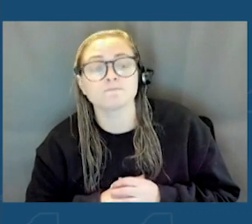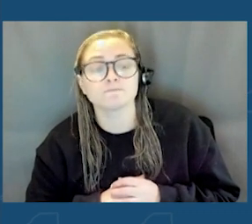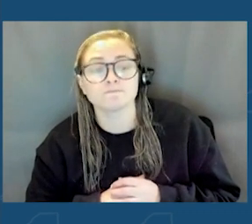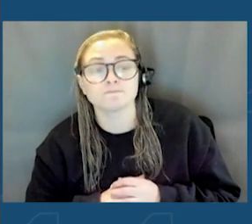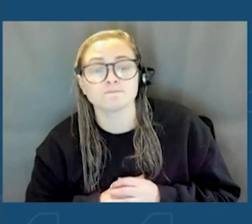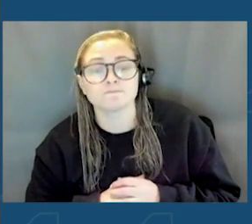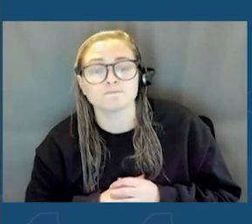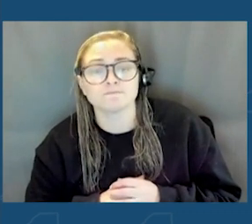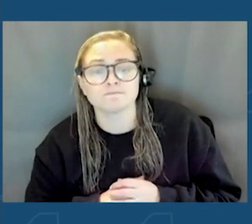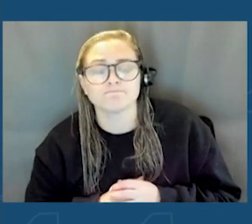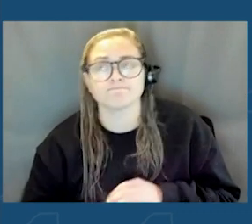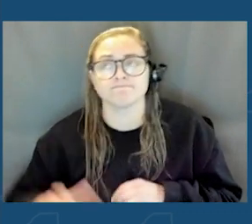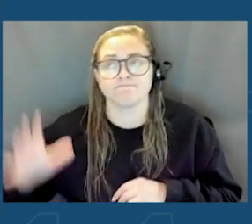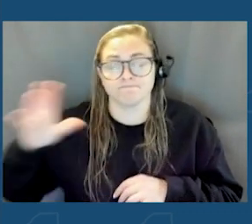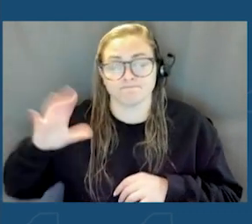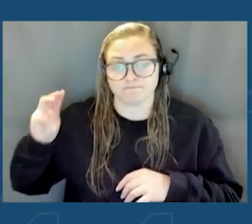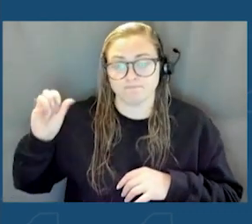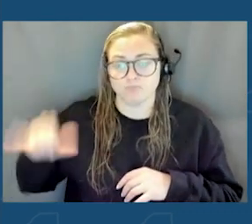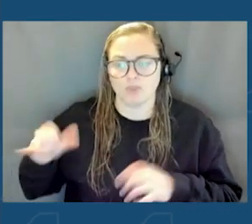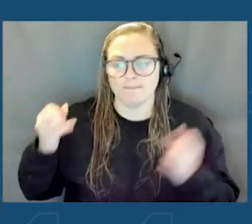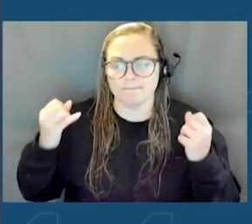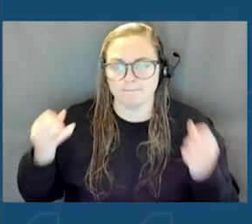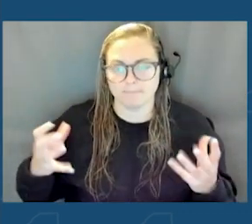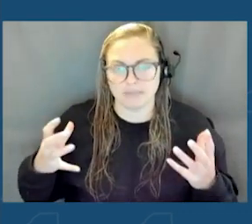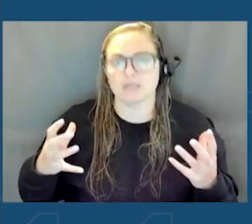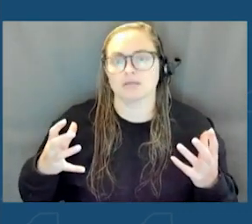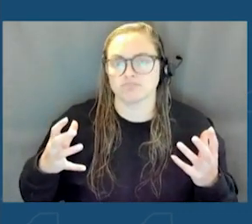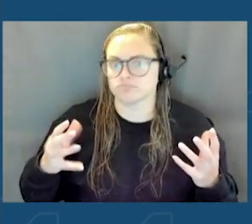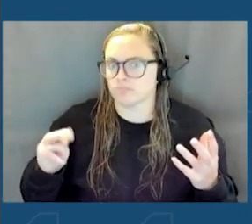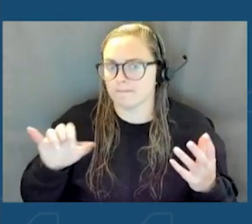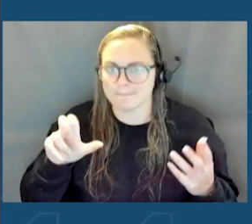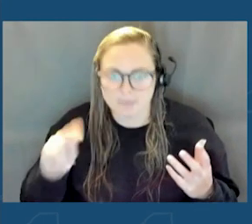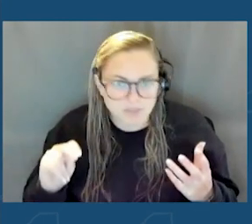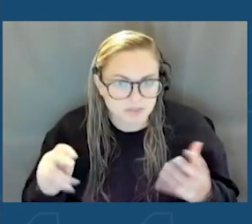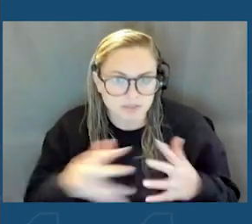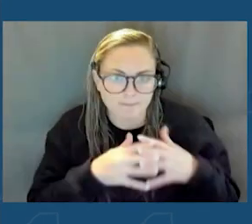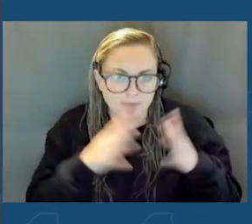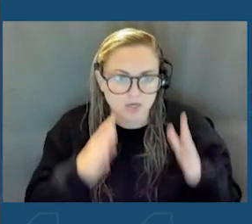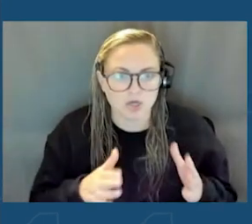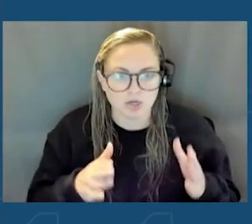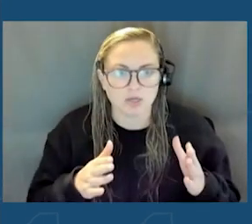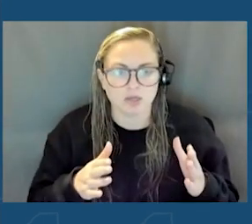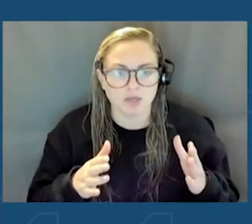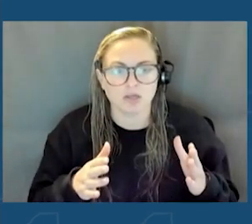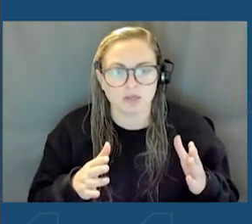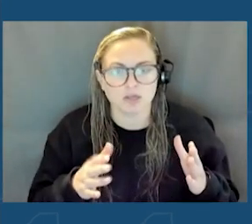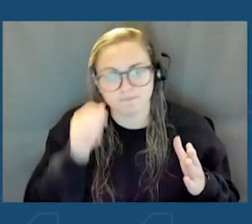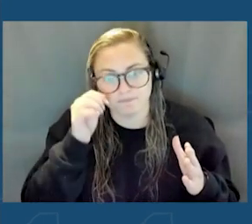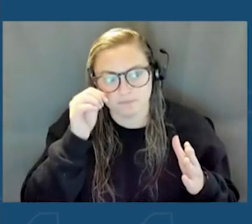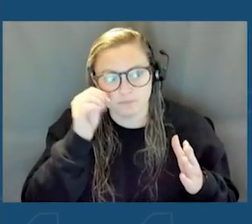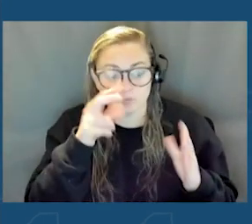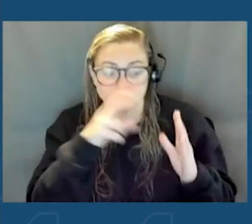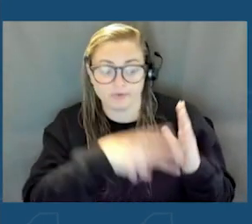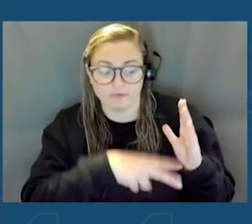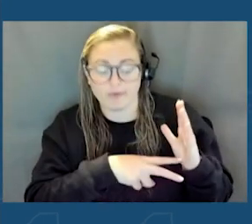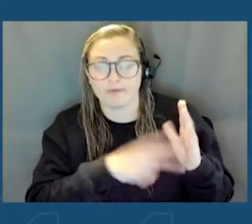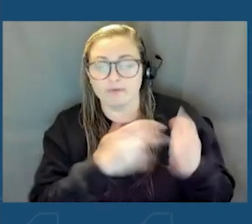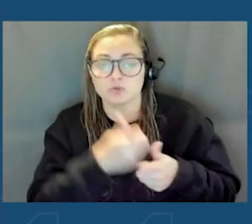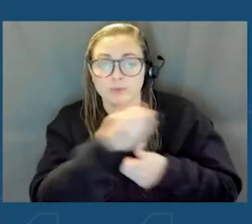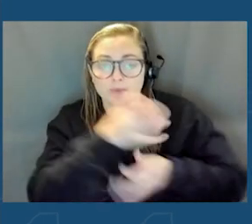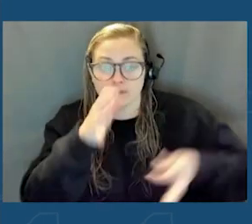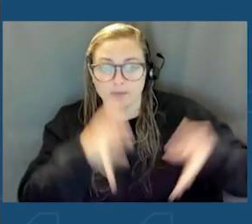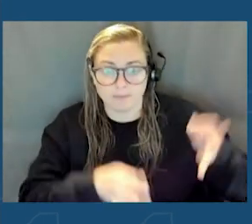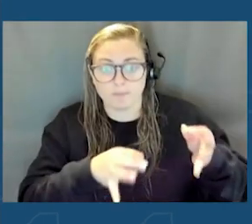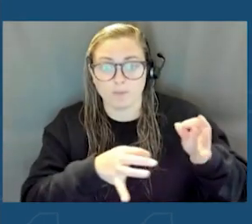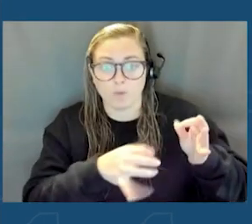Back in May, millions of Americans read a leaked Supreme Court memo with horror